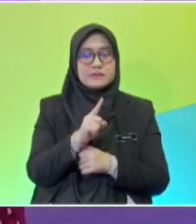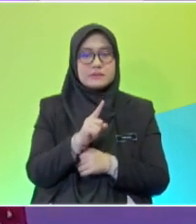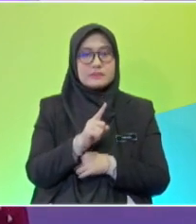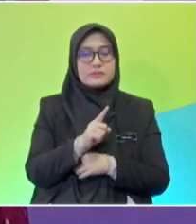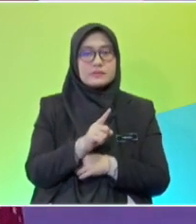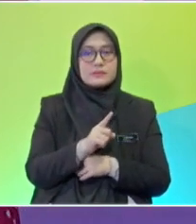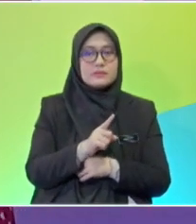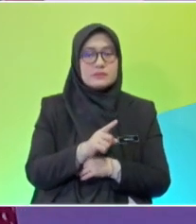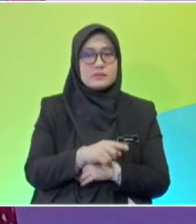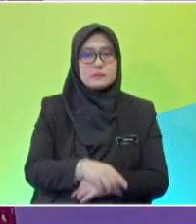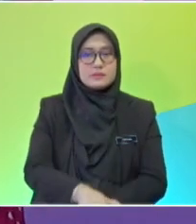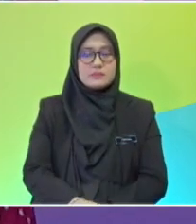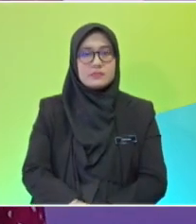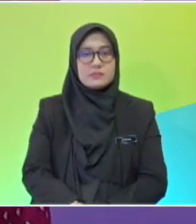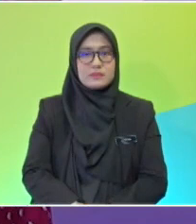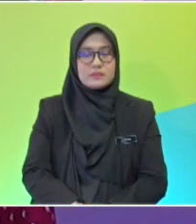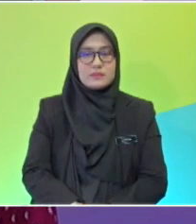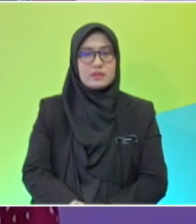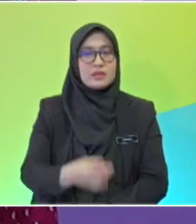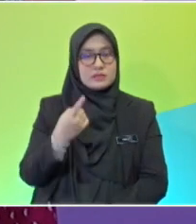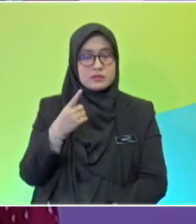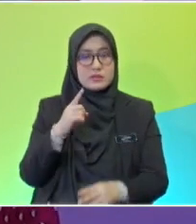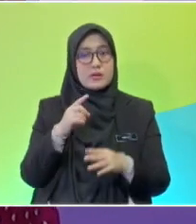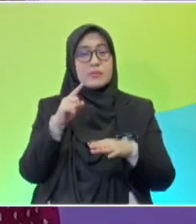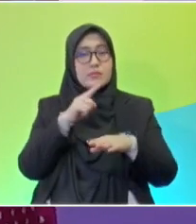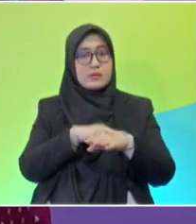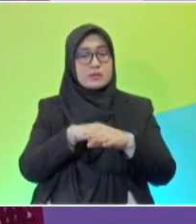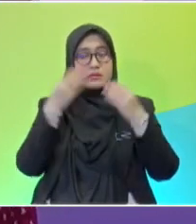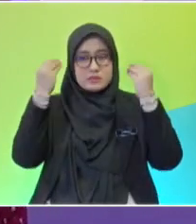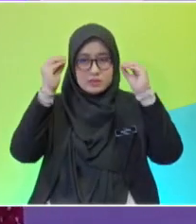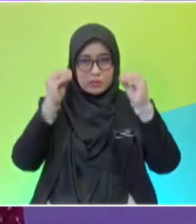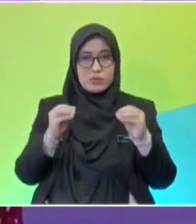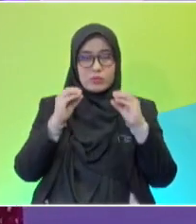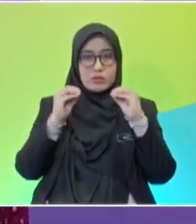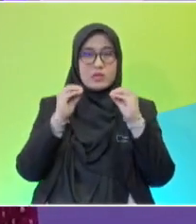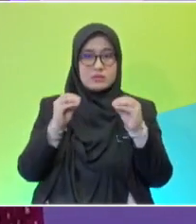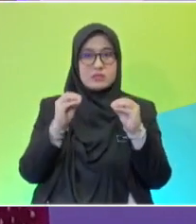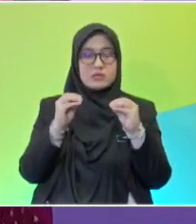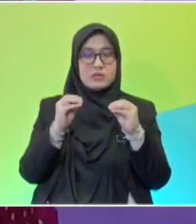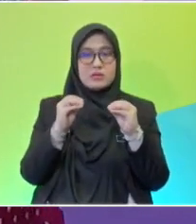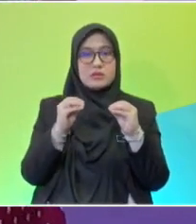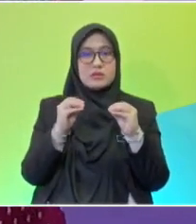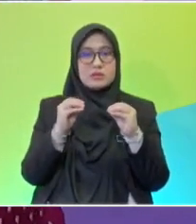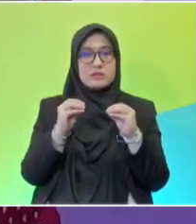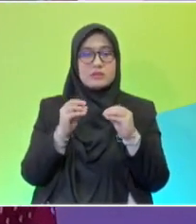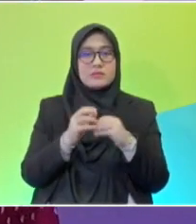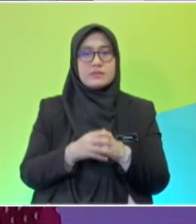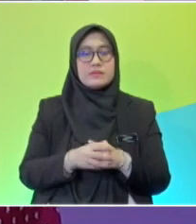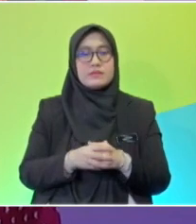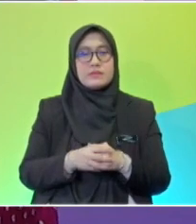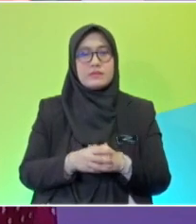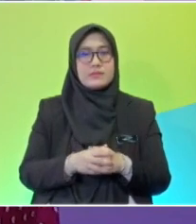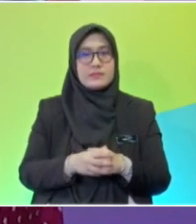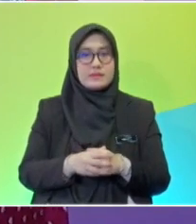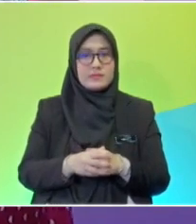are teaching throughout the lesson delivery. If your pupils keep on asking questions for clarifications, then most